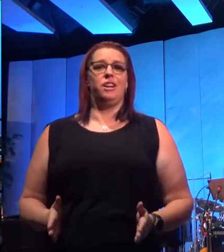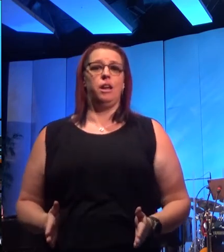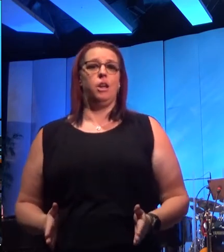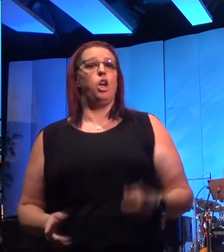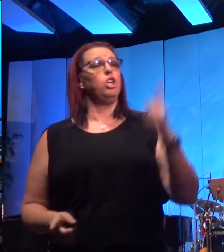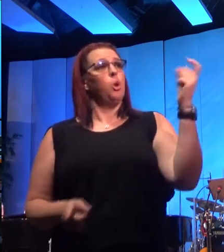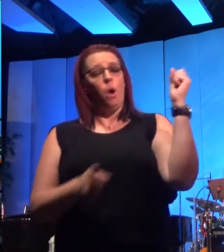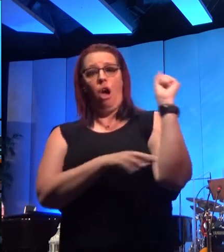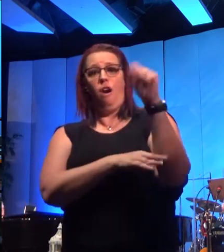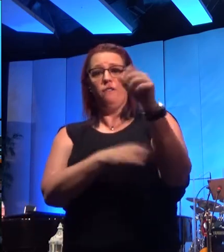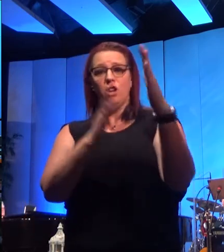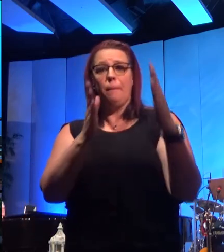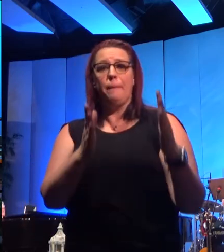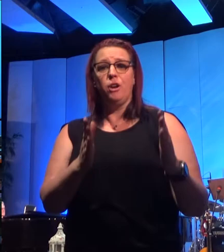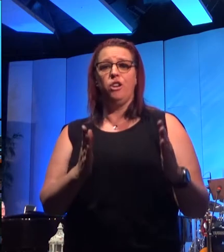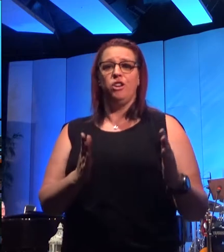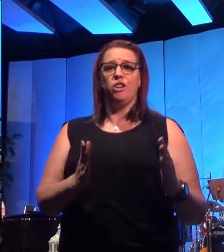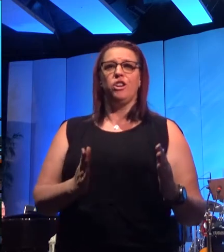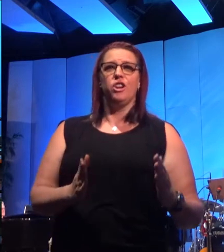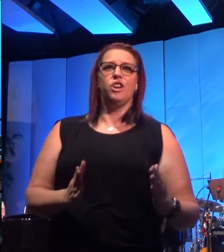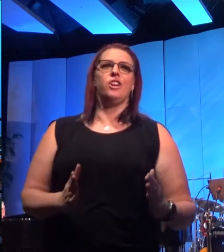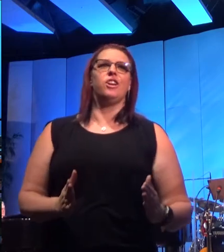You're an overcomer.